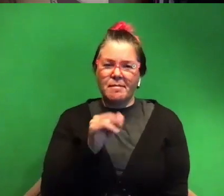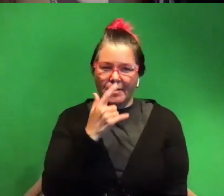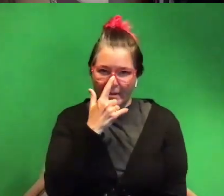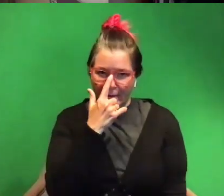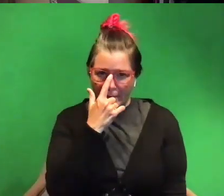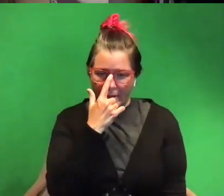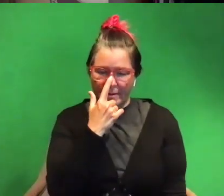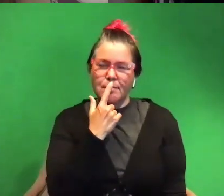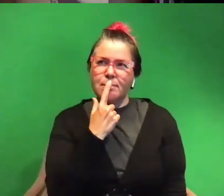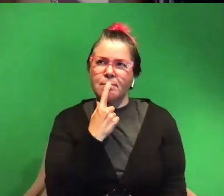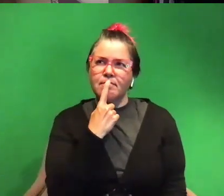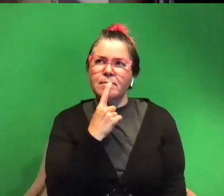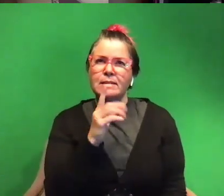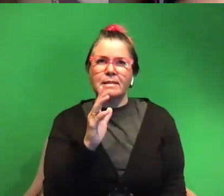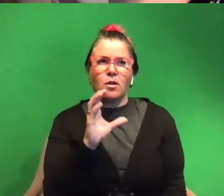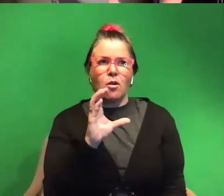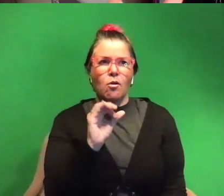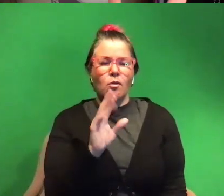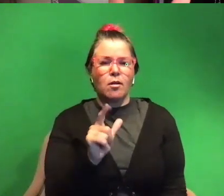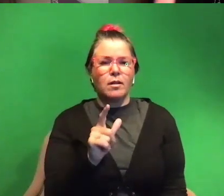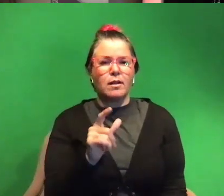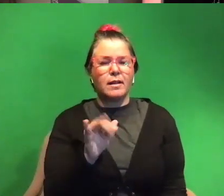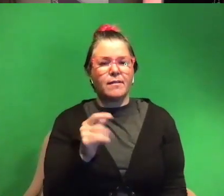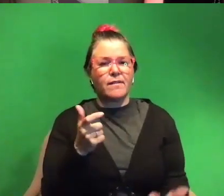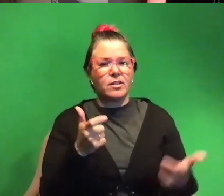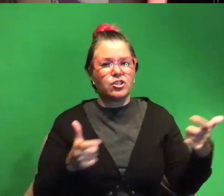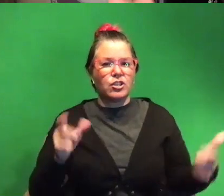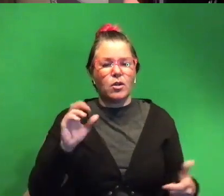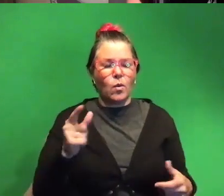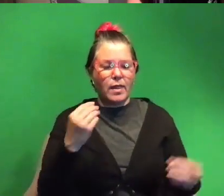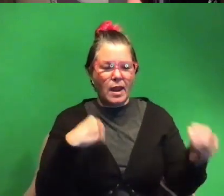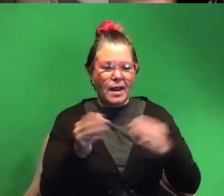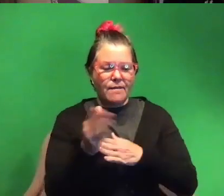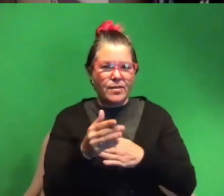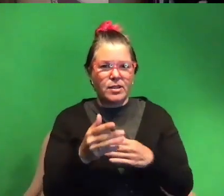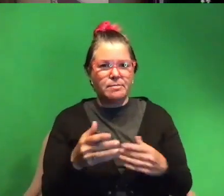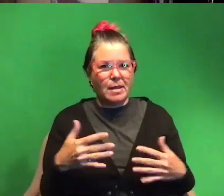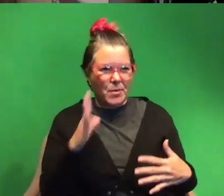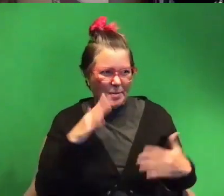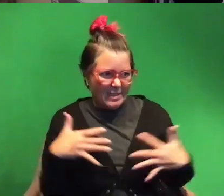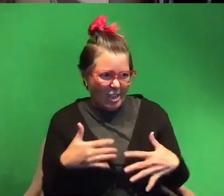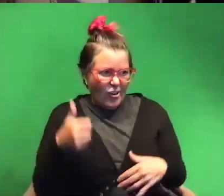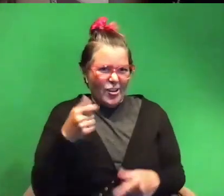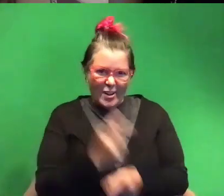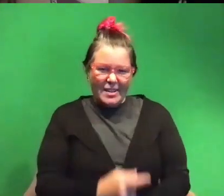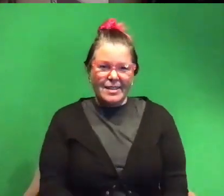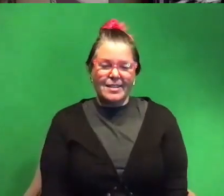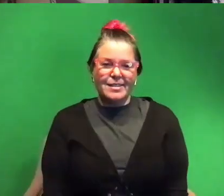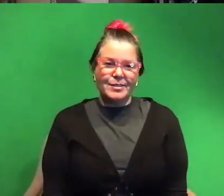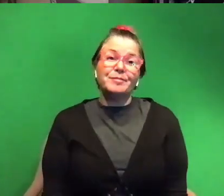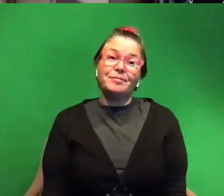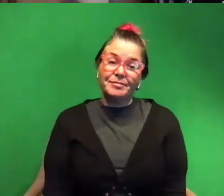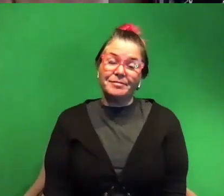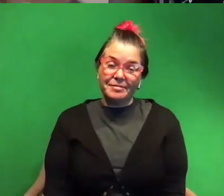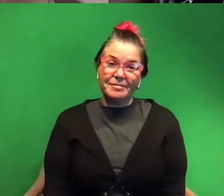it honestly makes corals sound like if there was a giant coral that ate fish, maybe that would be scarier. Yeah, it would